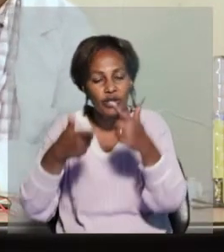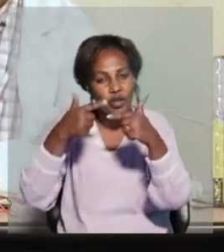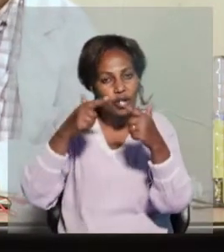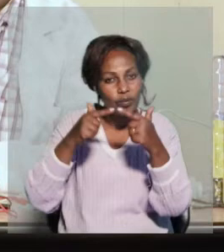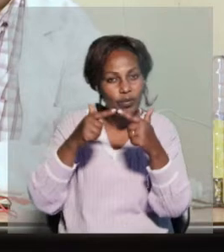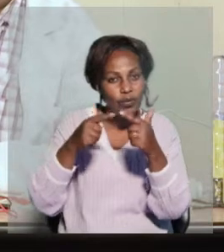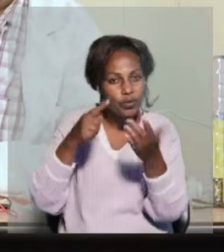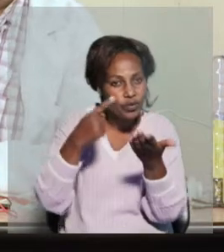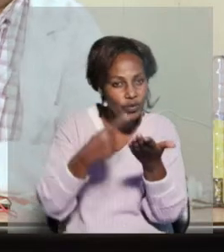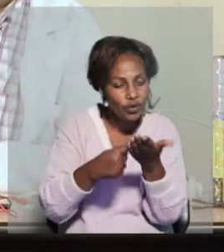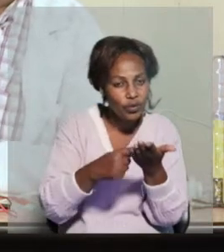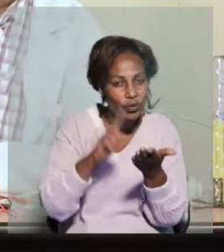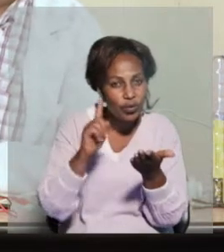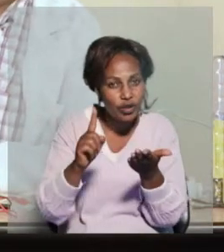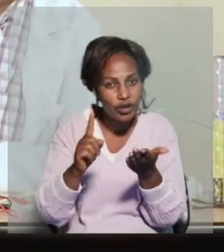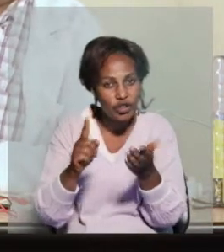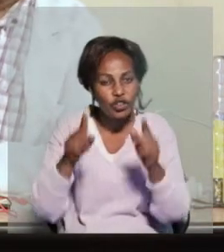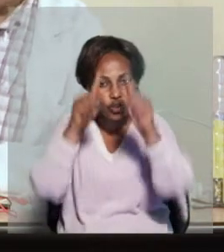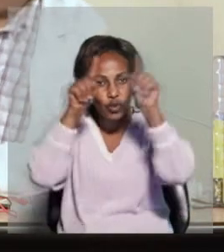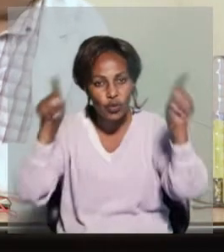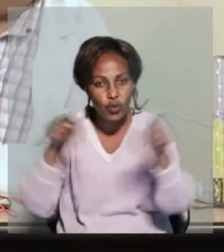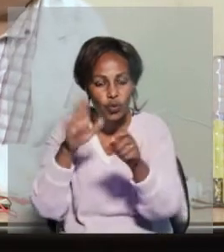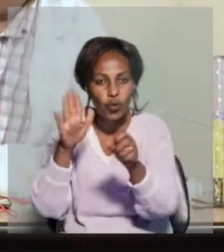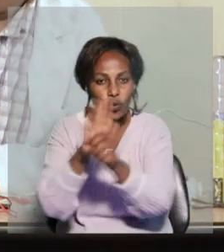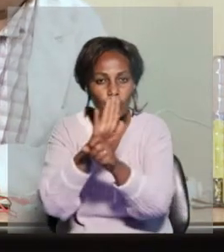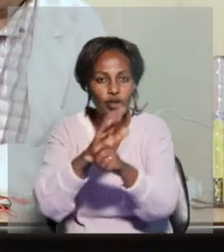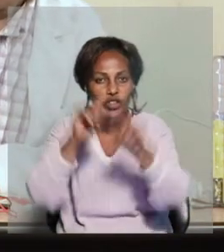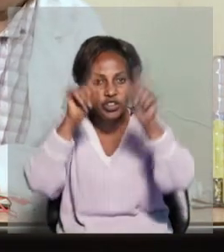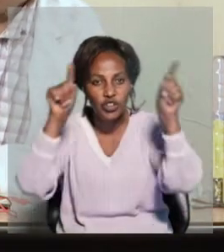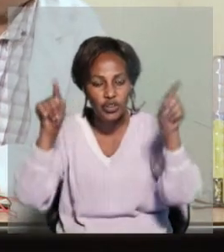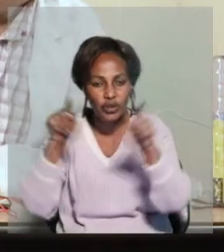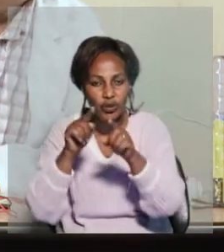one. It's a complete circuit. Therefore,